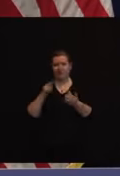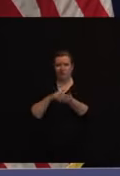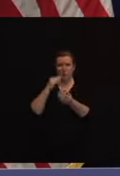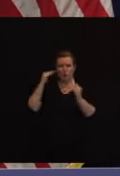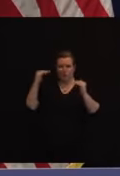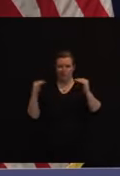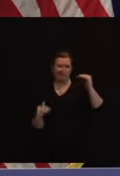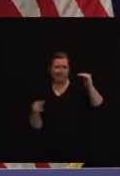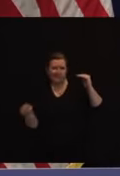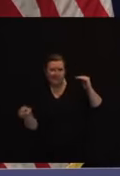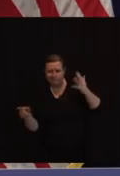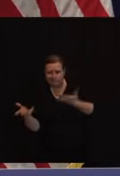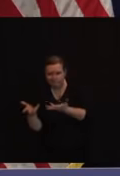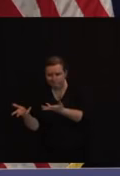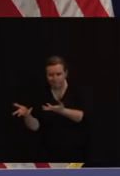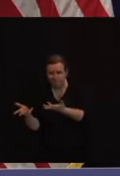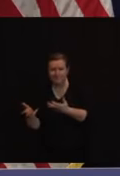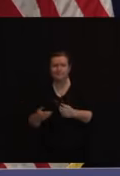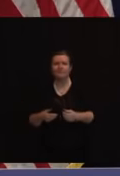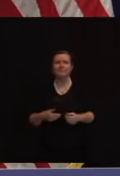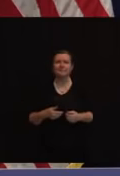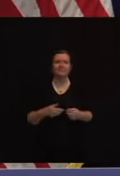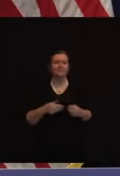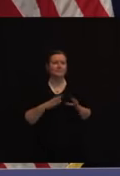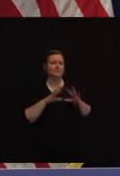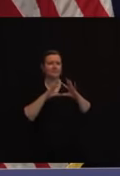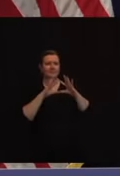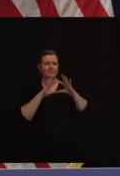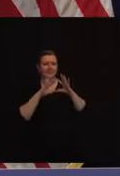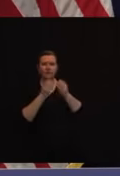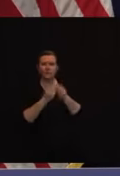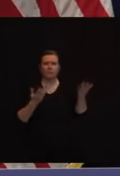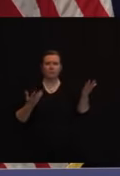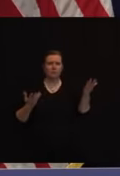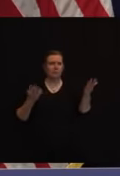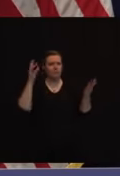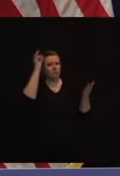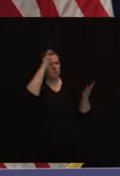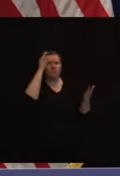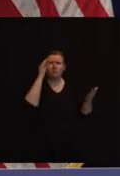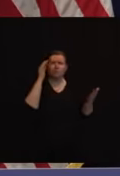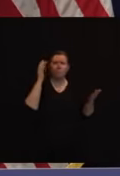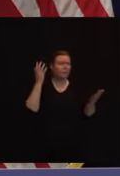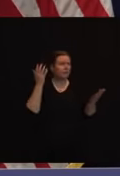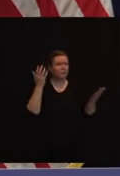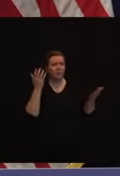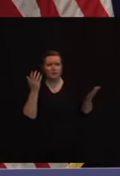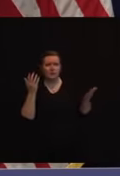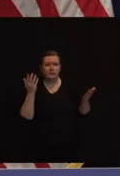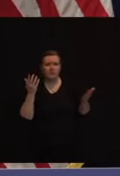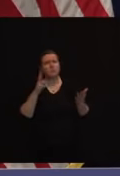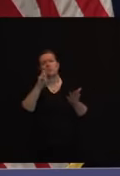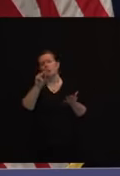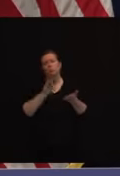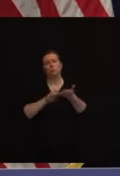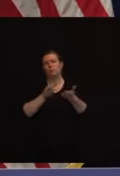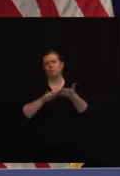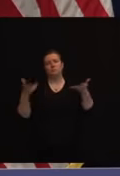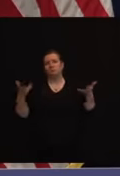loved ones in the dark, and it's inexcusable. I did not see Governor